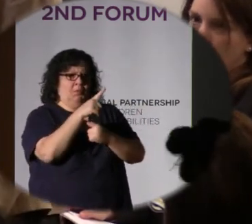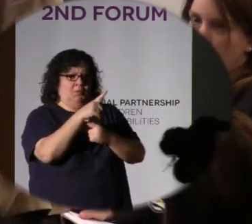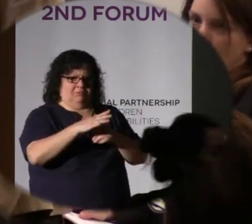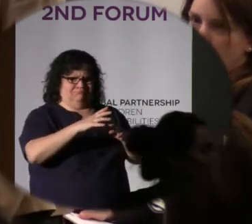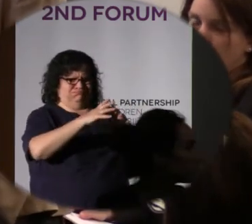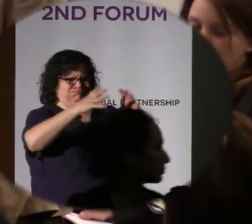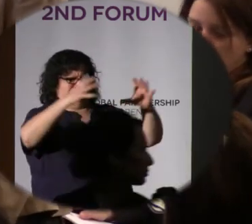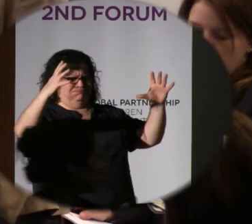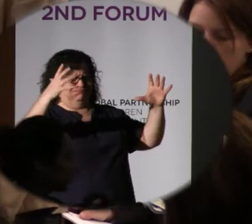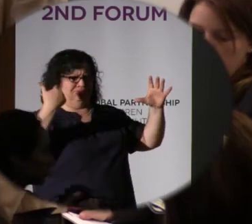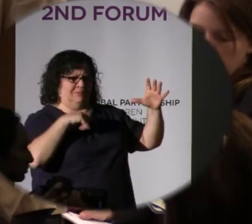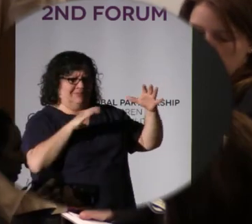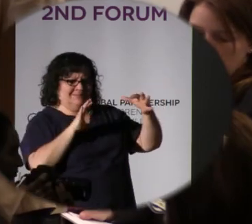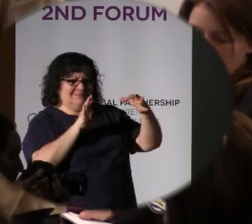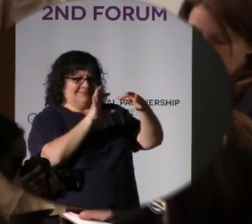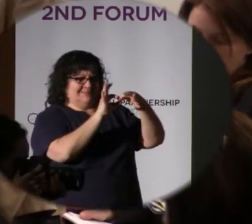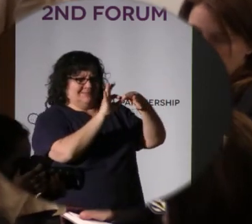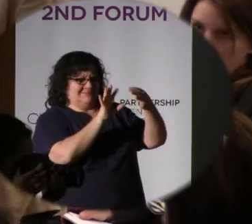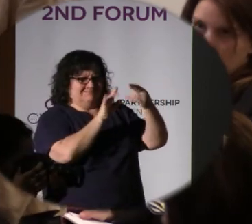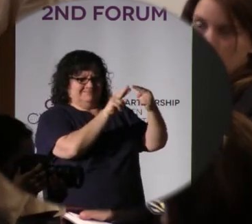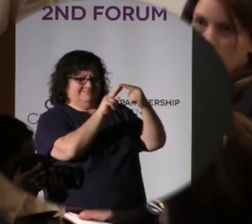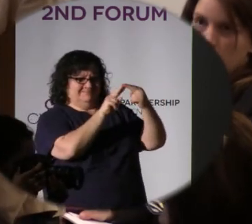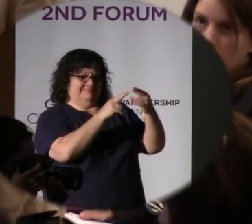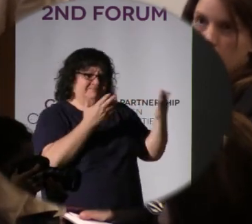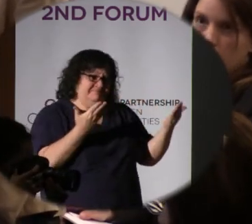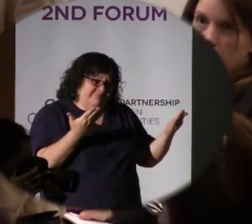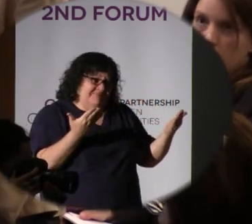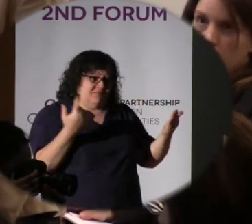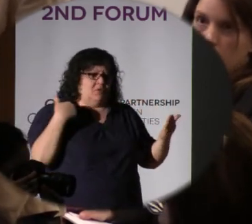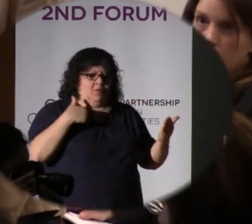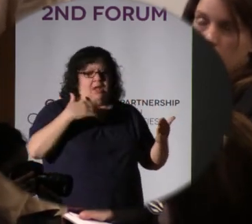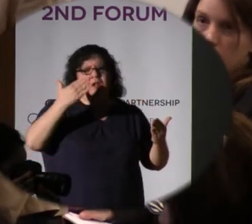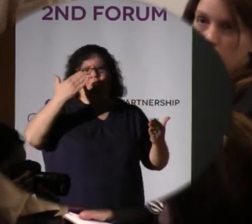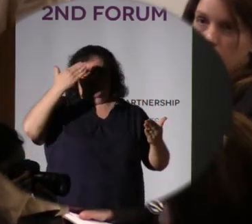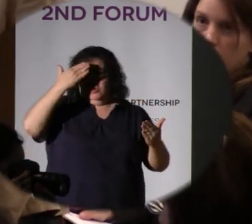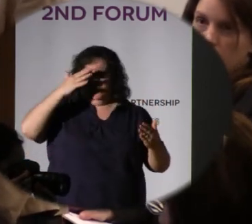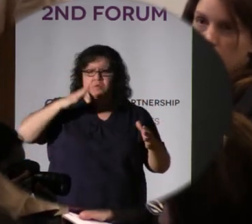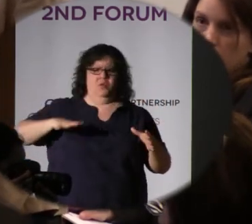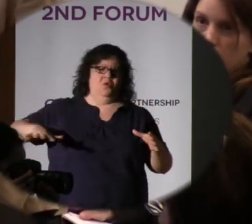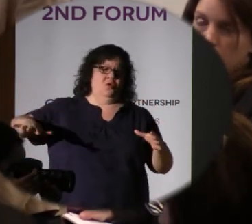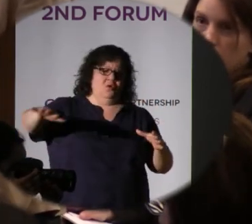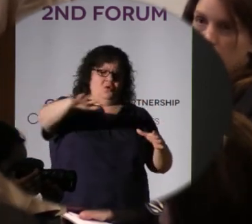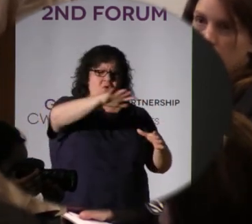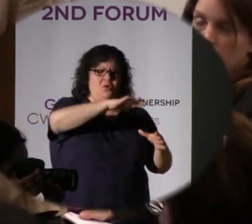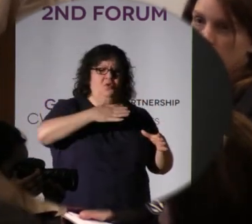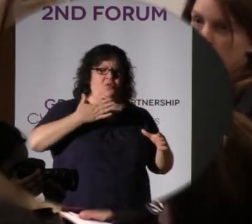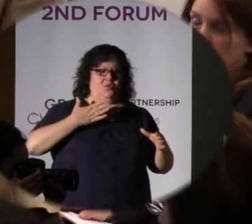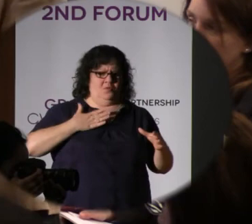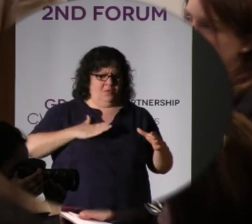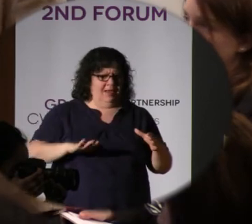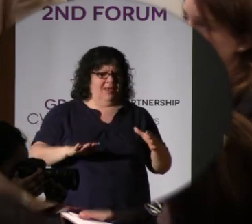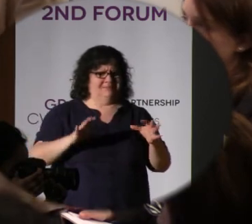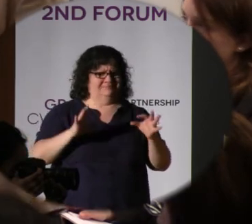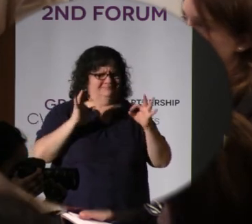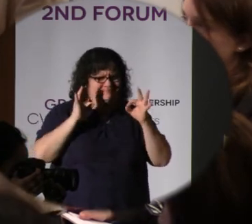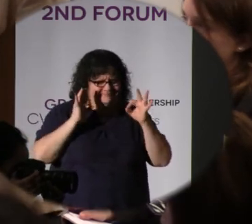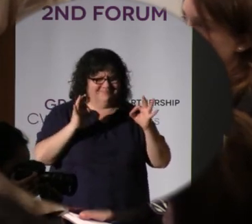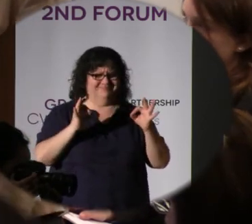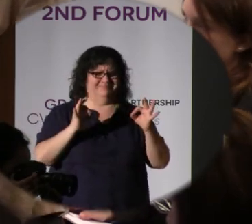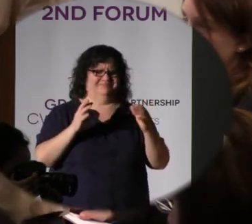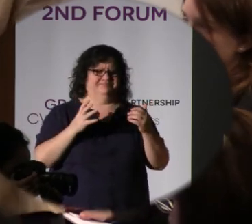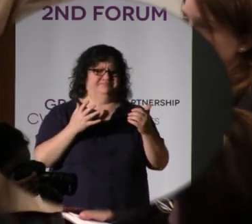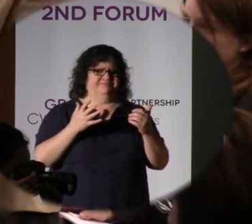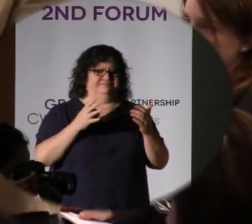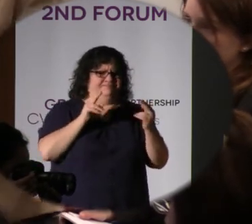that the private sector are involved. The private sector are also a big stakeholder in the GPE, and of course, through that, we'll also